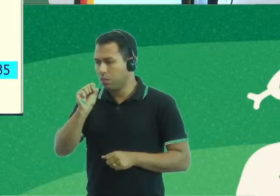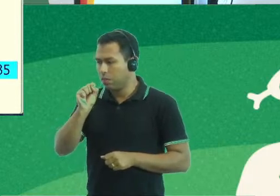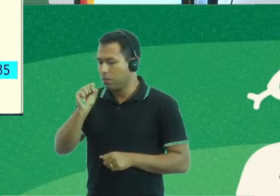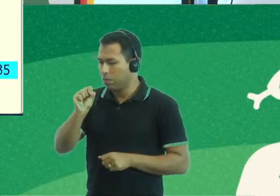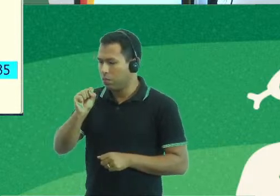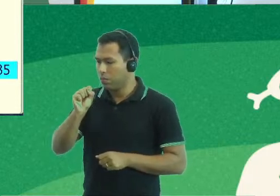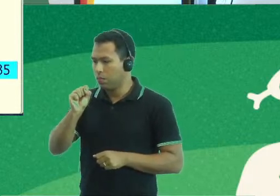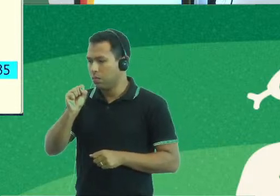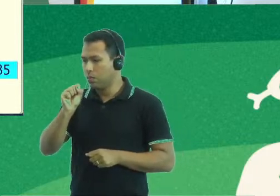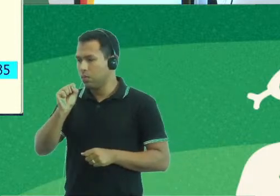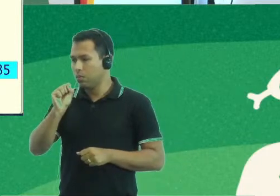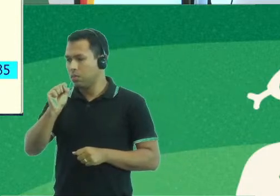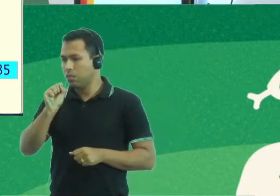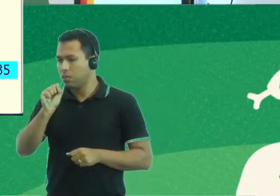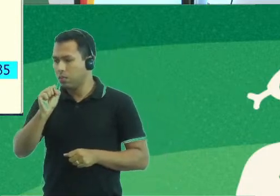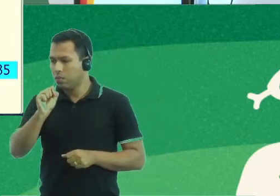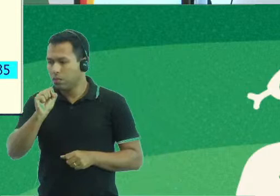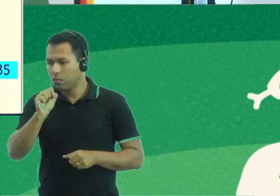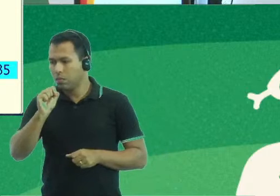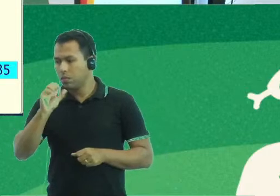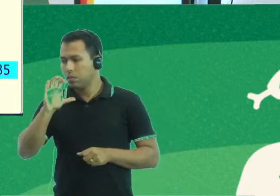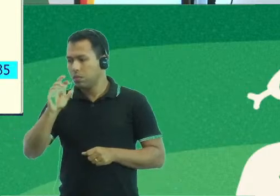Make sure I spelled that correctly. Cool, yeah.